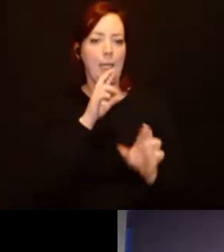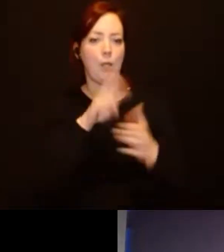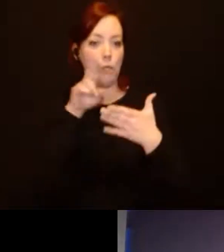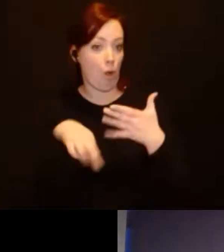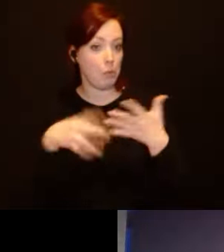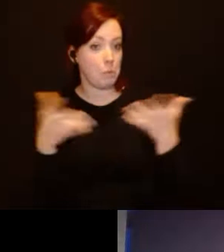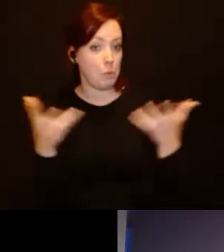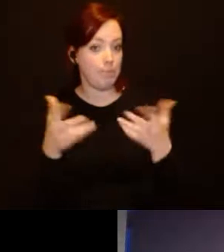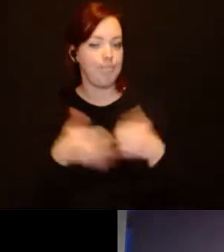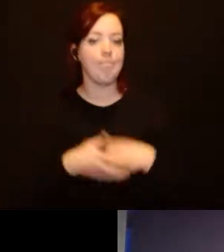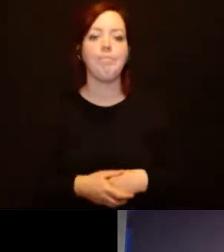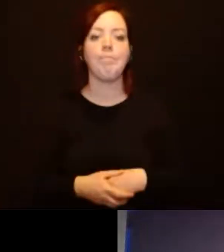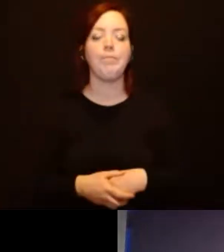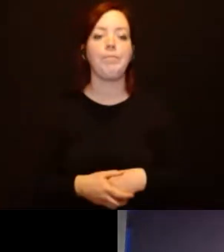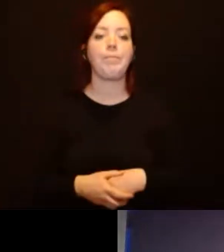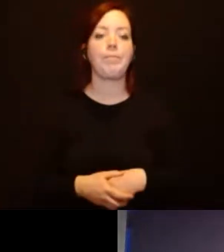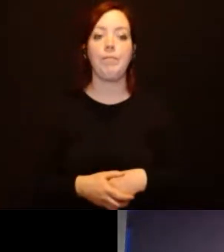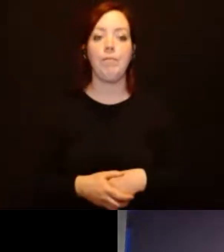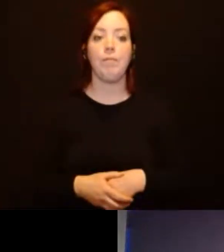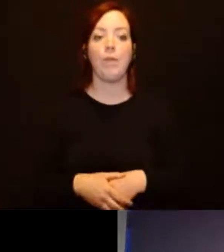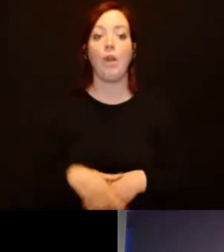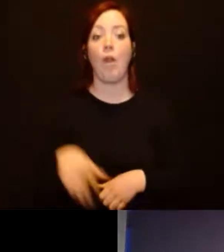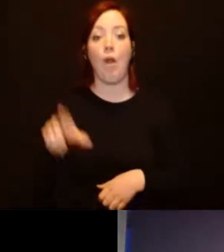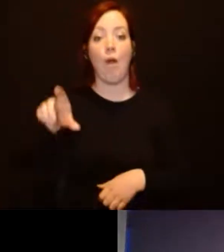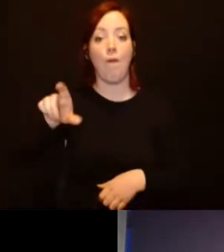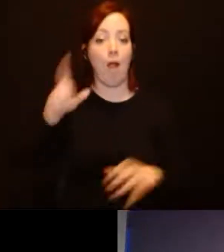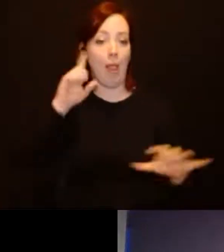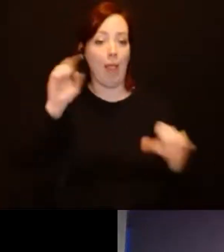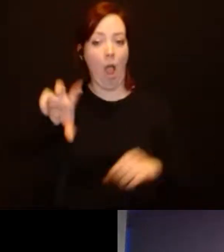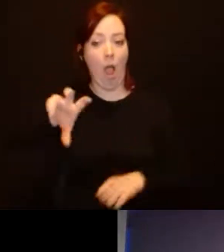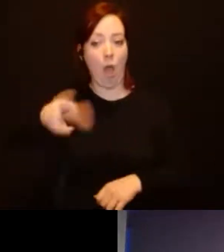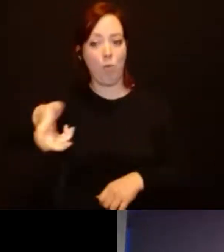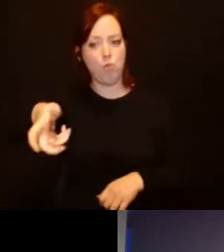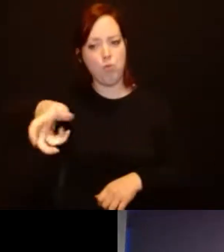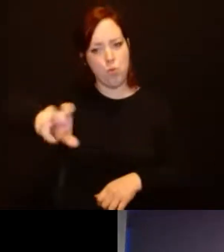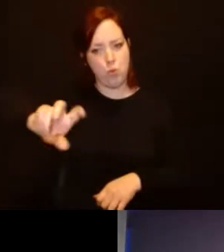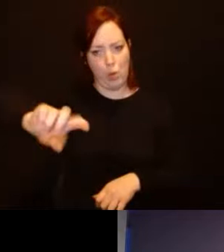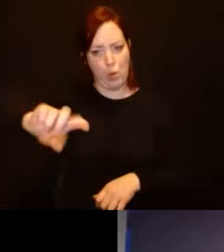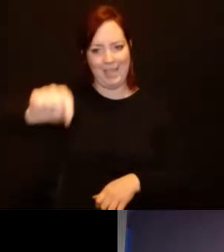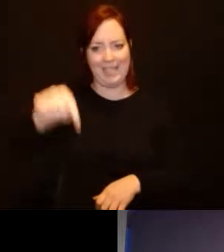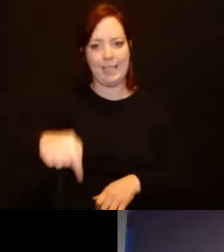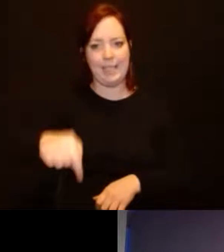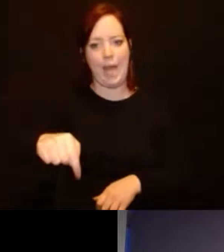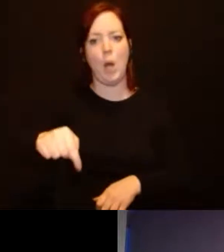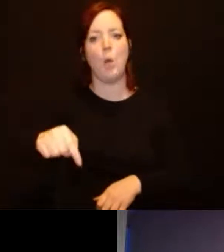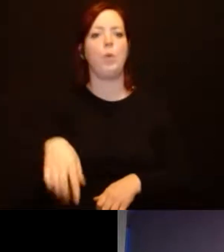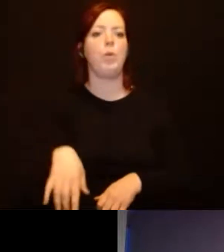So turn volumes down across devices, 88%, that's the